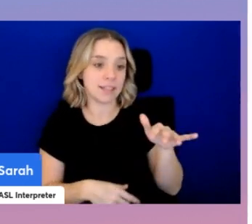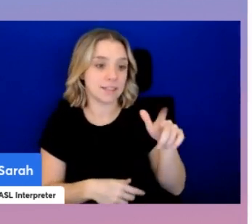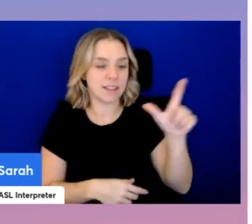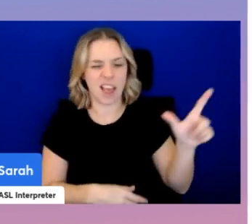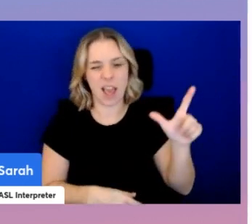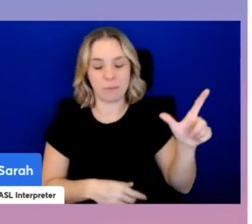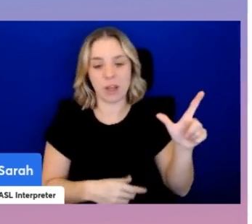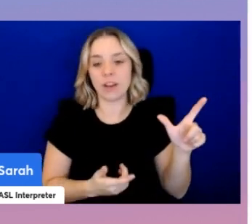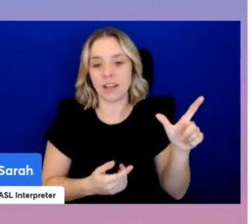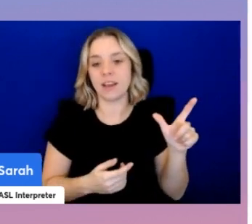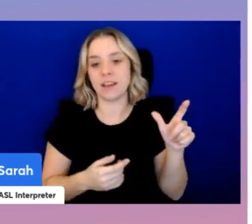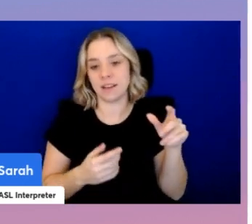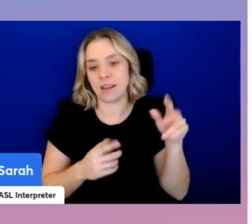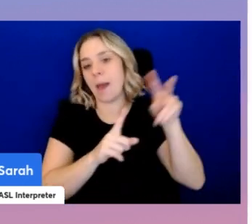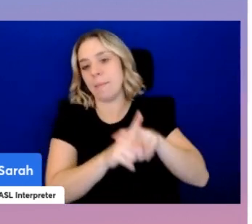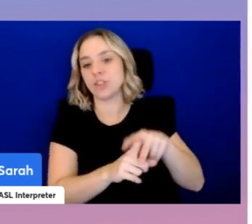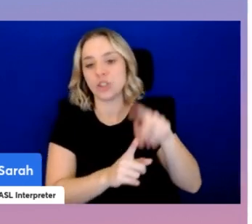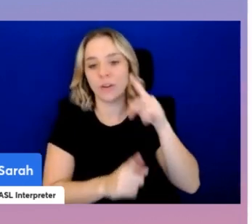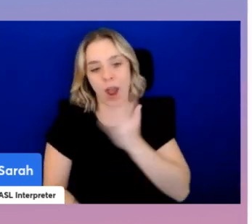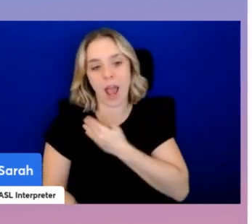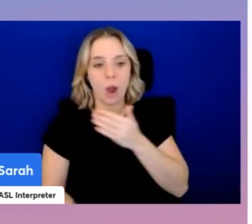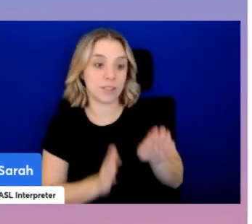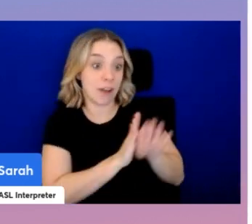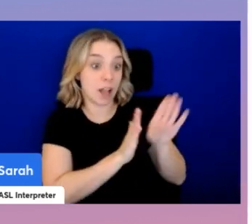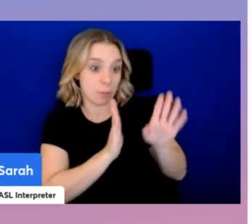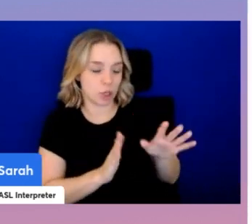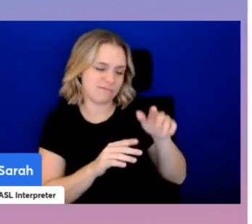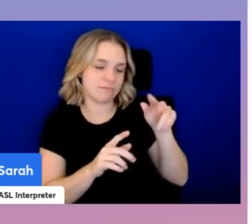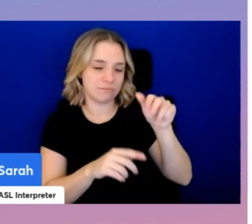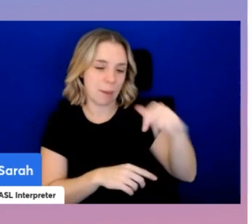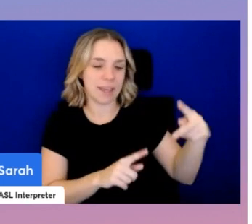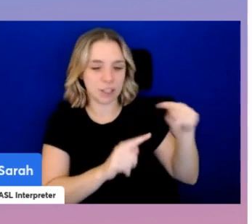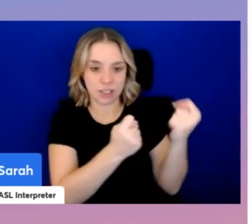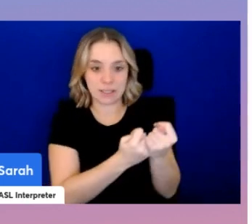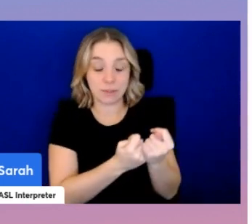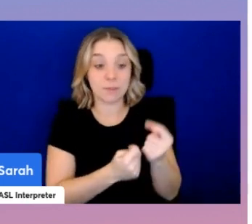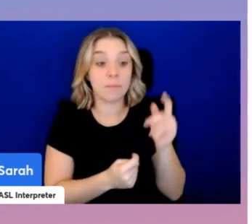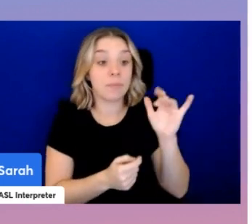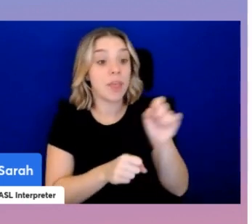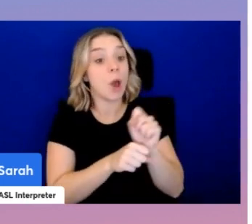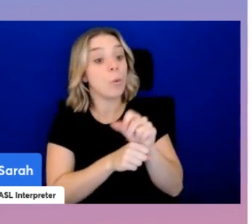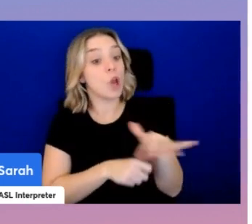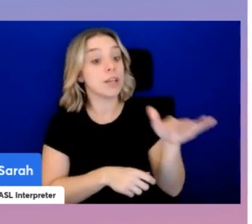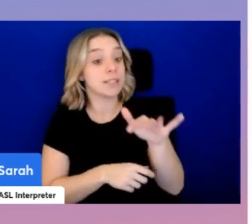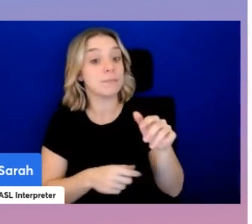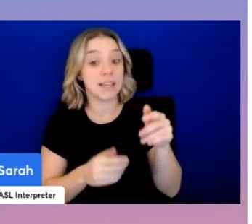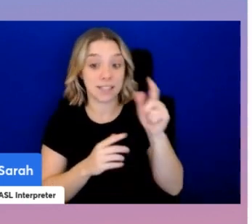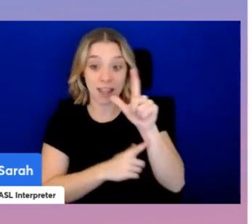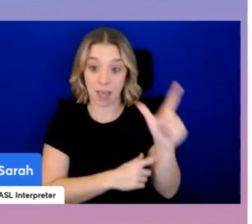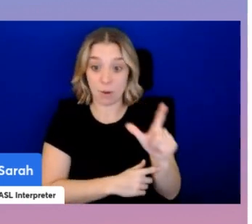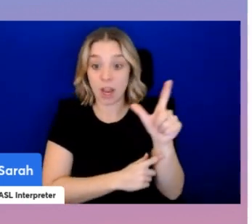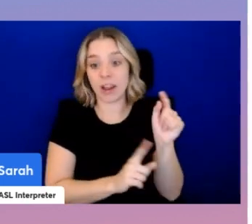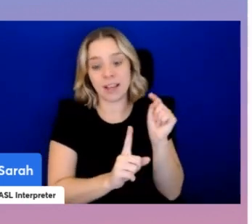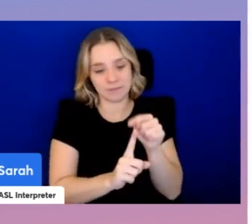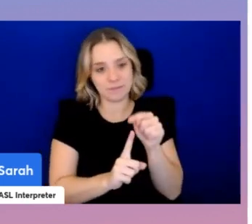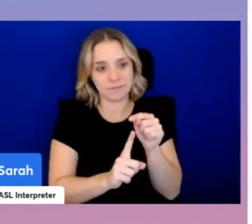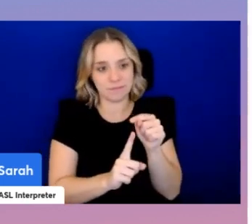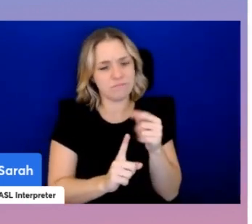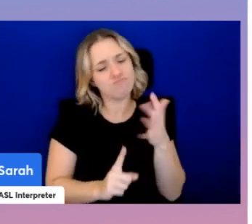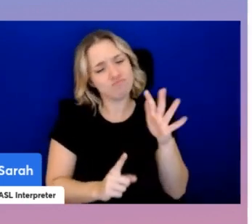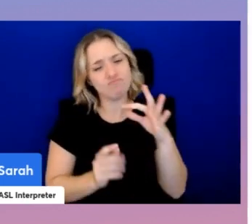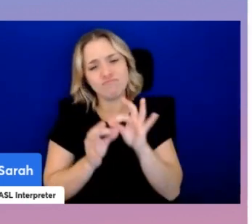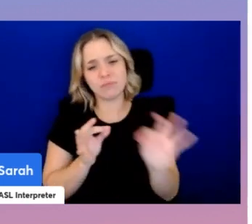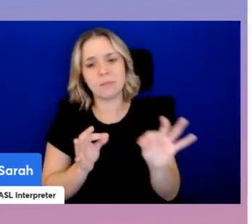for our developers, for our application teams. That workspace library is a fairly